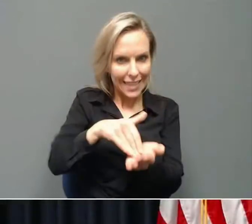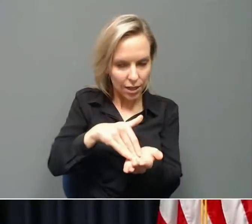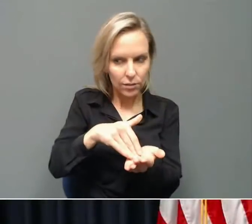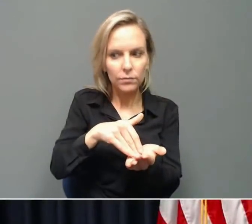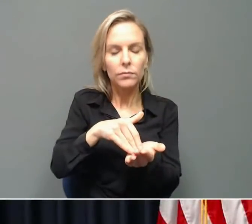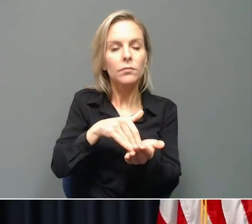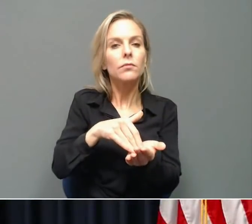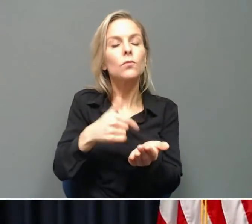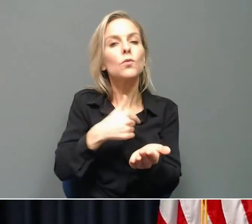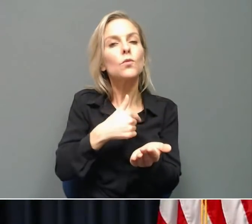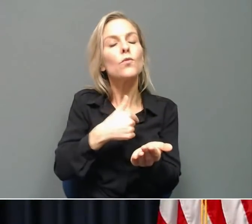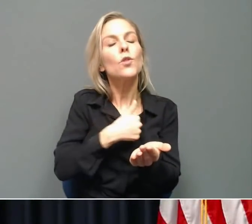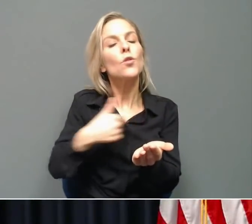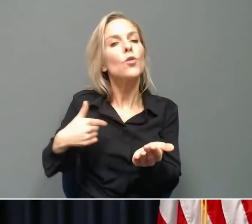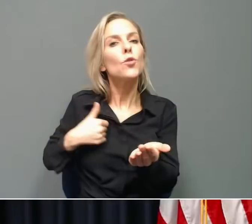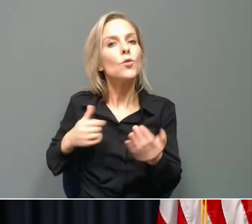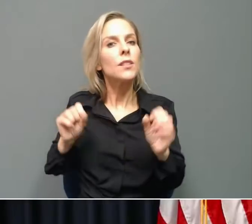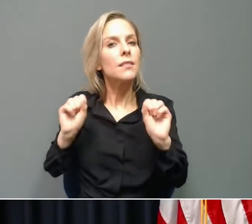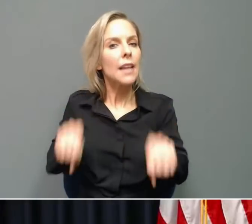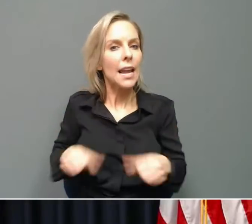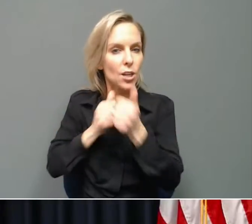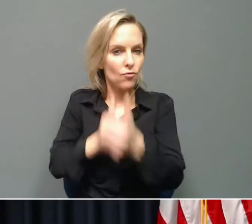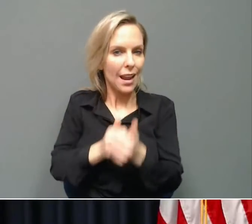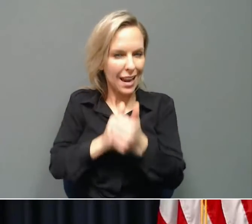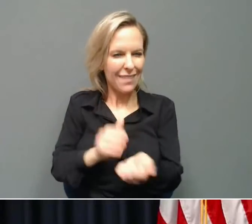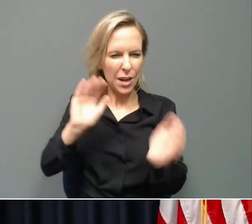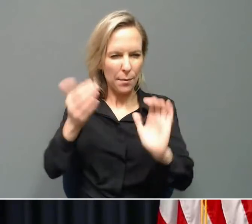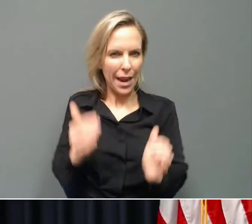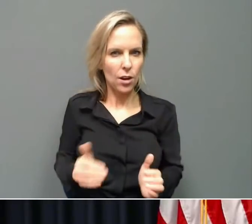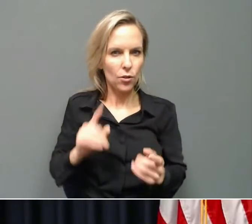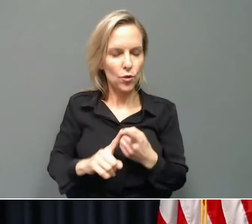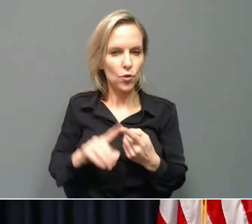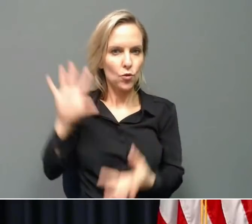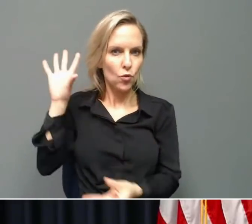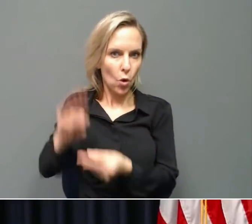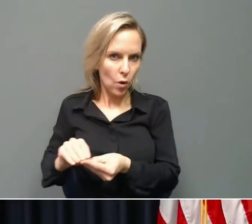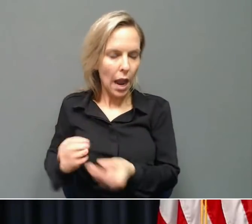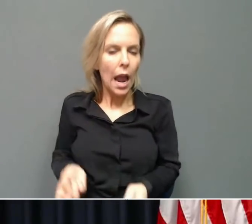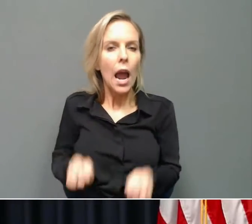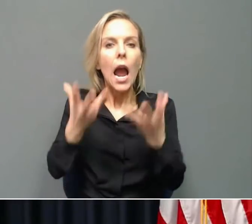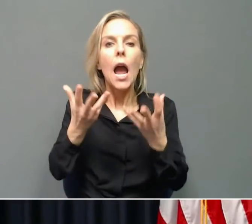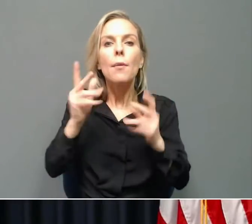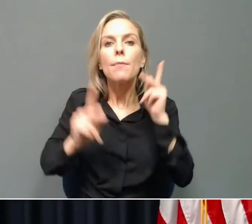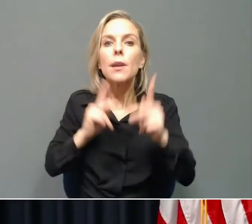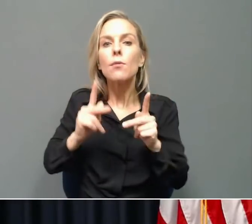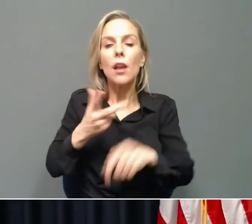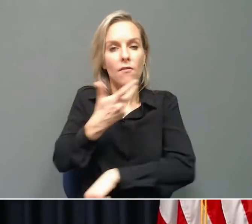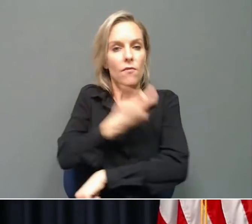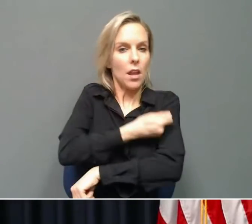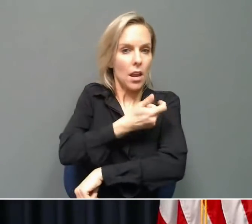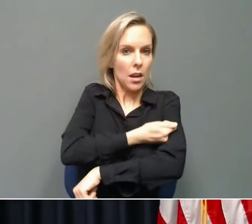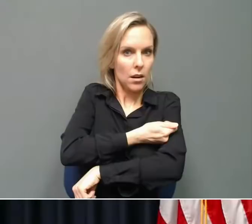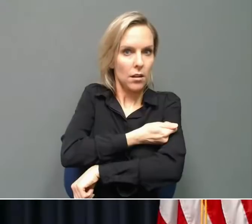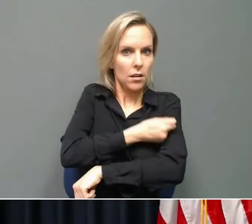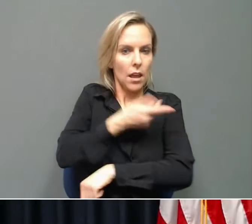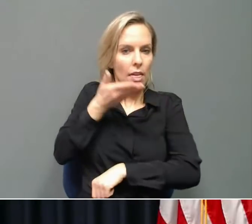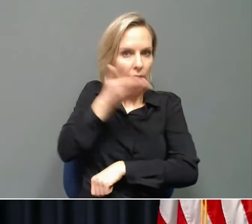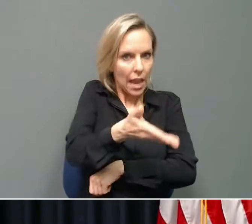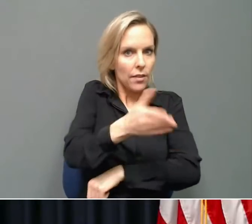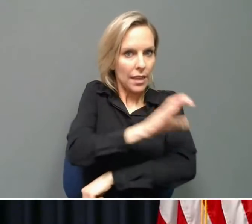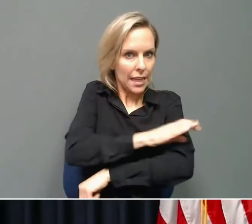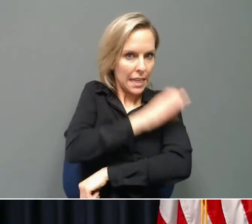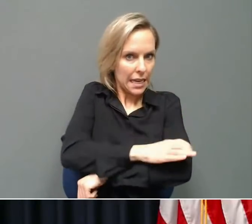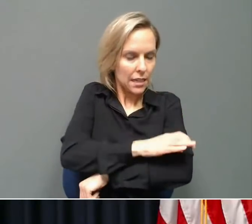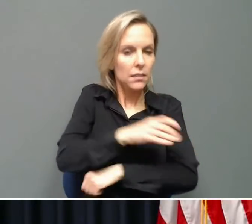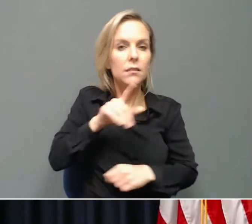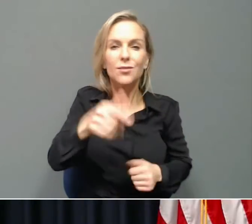we can track, and we'd have to compare it to totals, are how many individuals got vaccinated at those clinics. But remember,